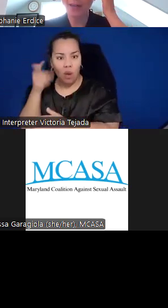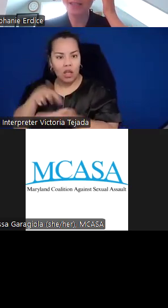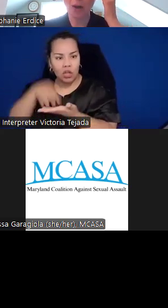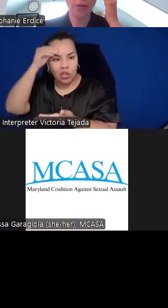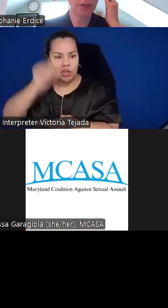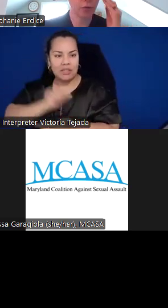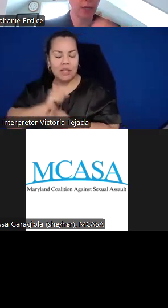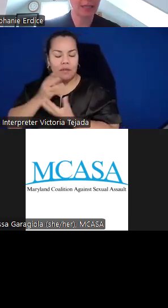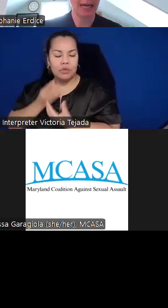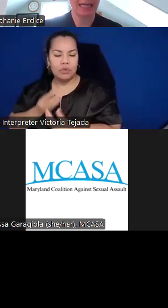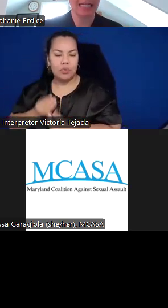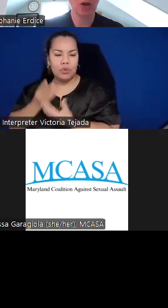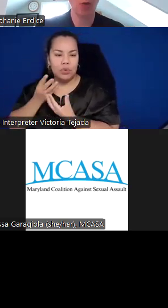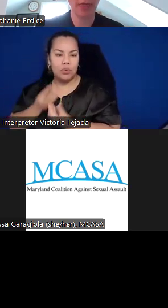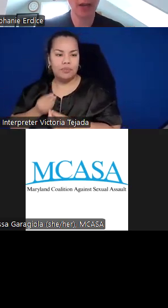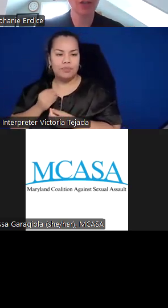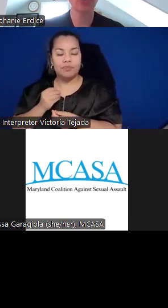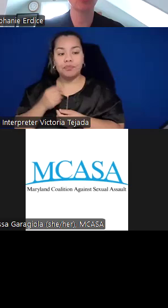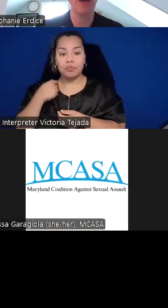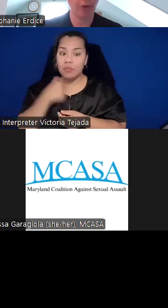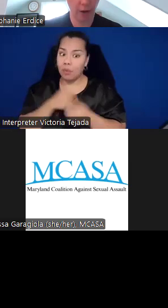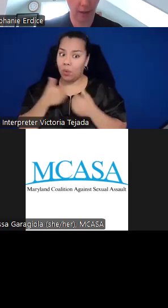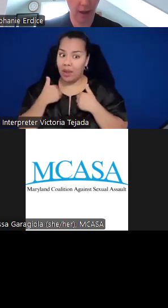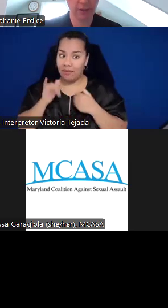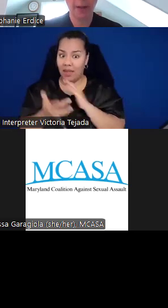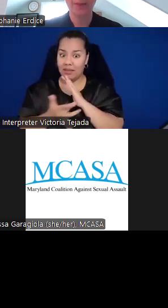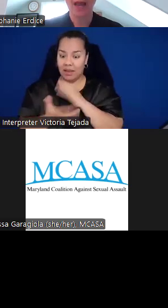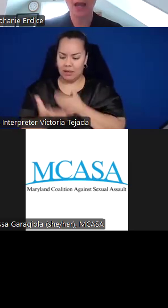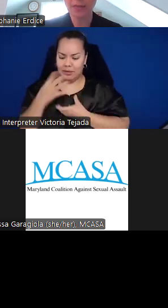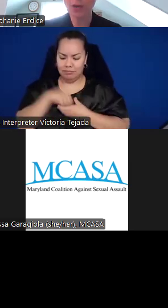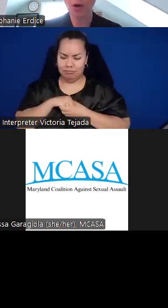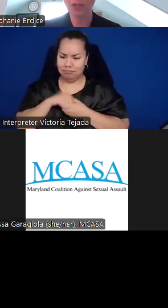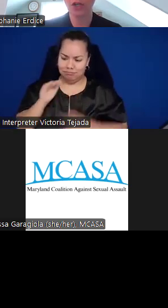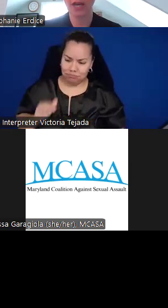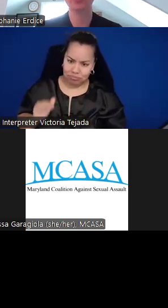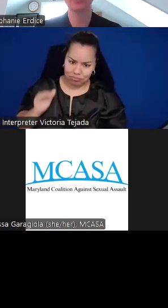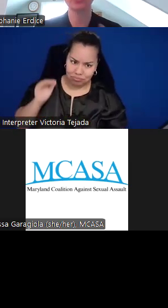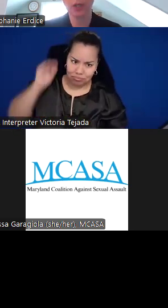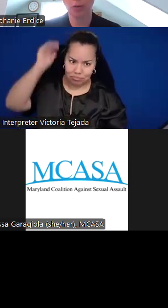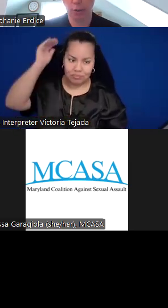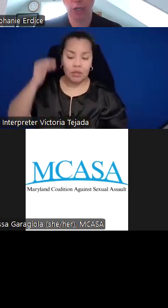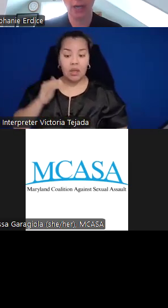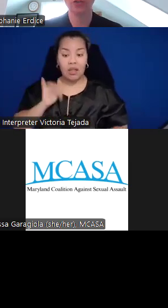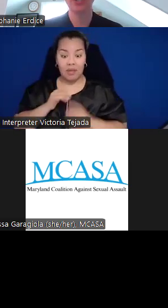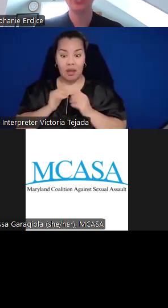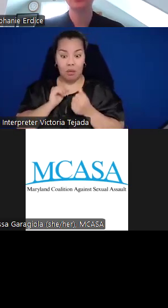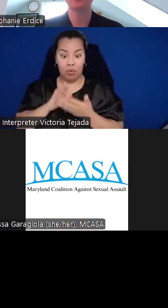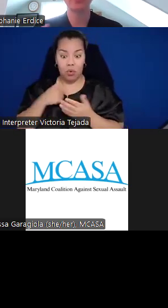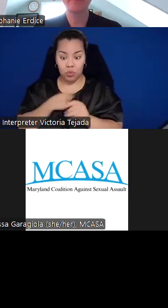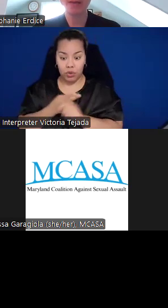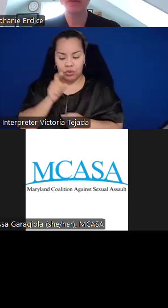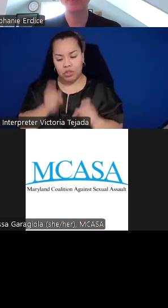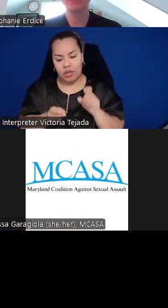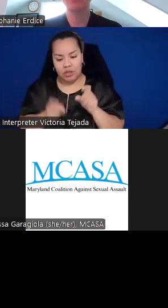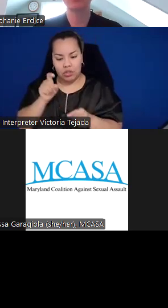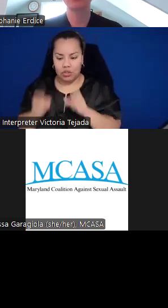we carry self-soothing techniques with us throughout our lives, and they grow and change as we grow and change. So